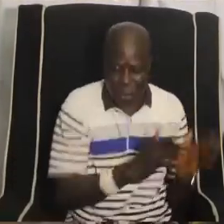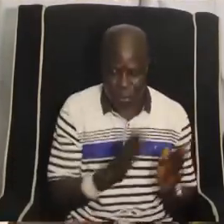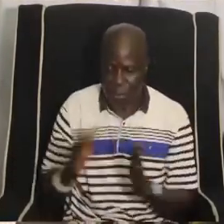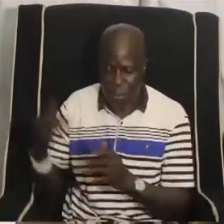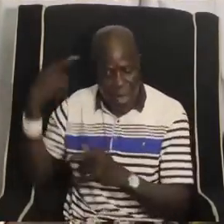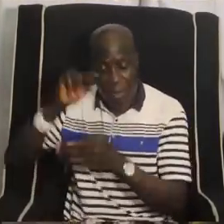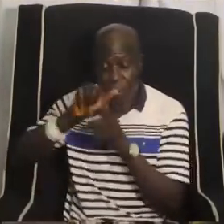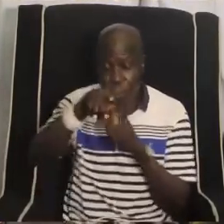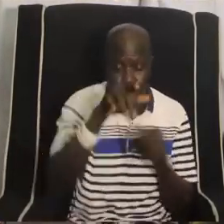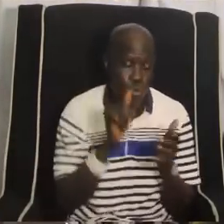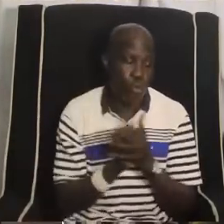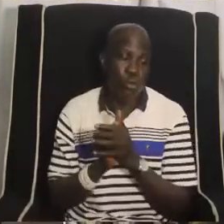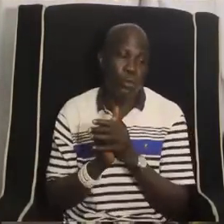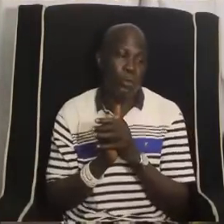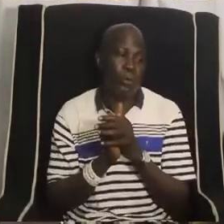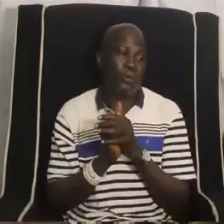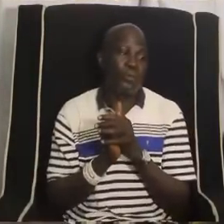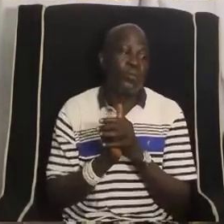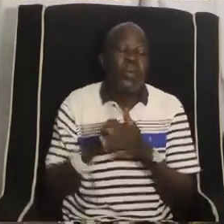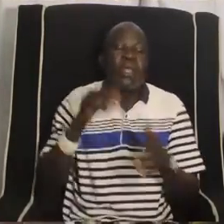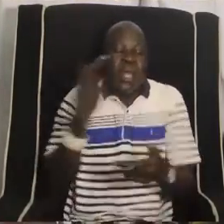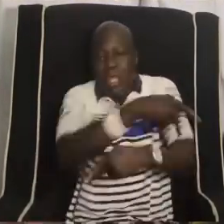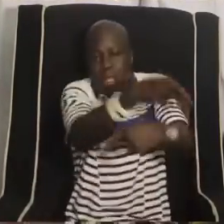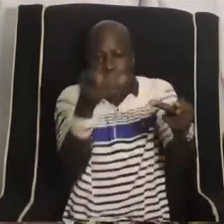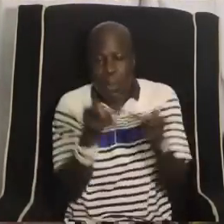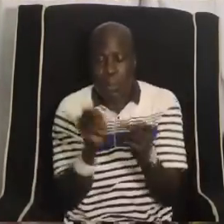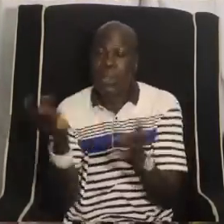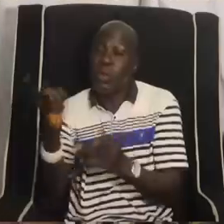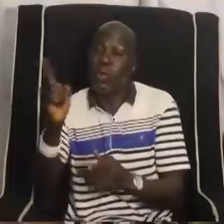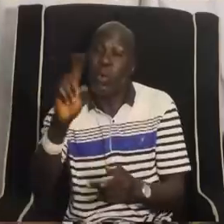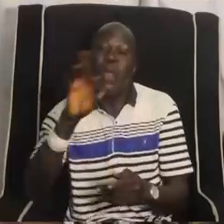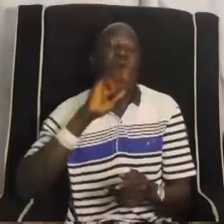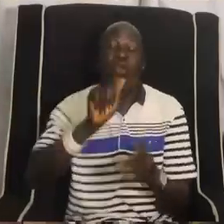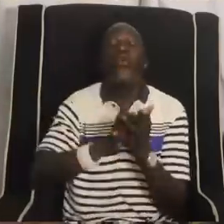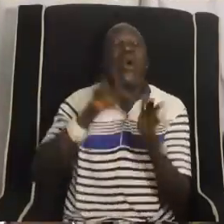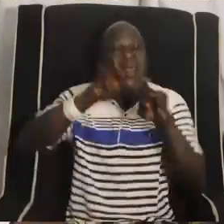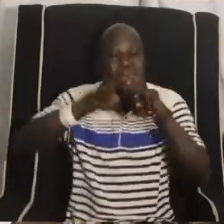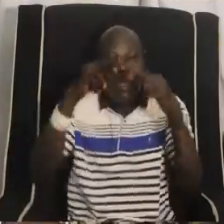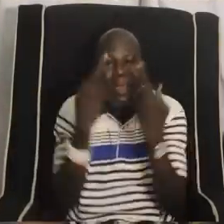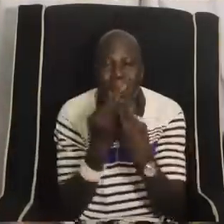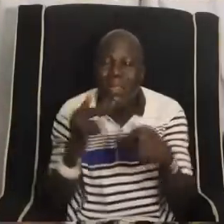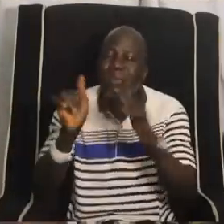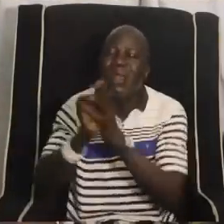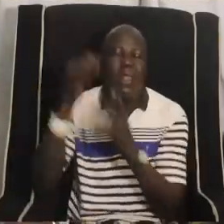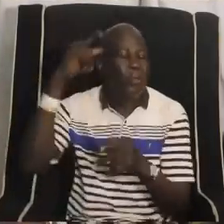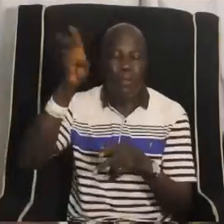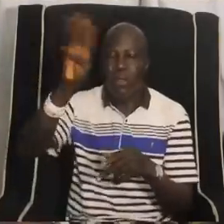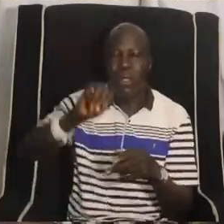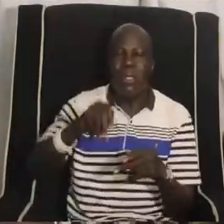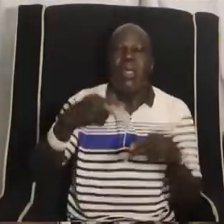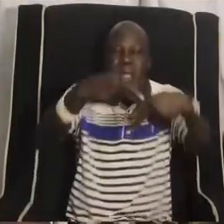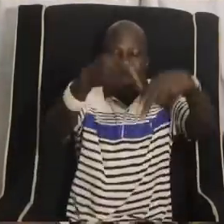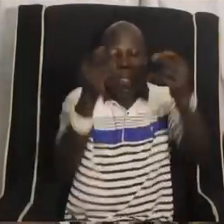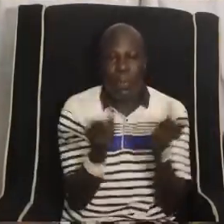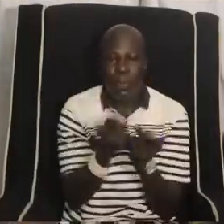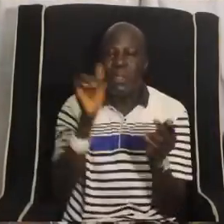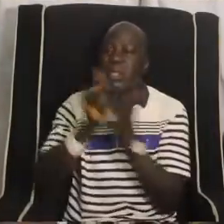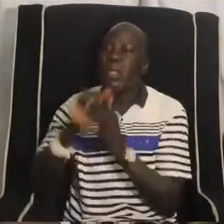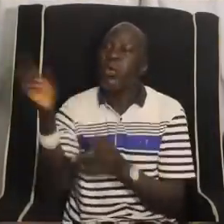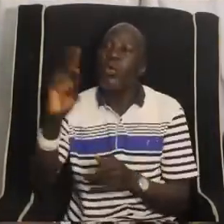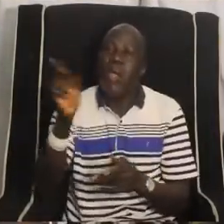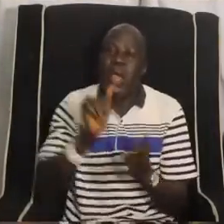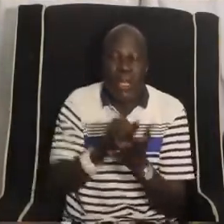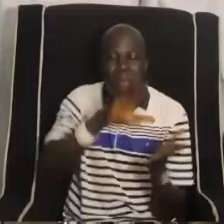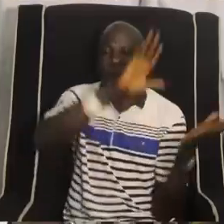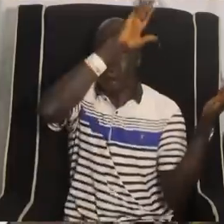you. Ibi kan wà tá a ti ṣètò fún ọ. A place where you are relevant. Ibi tí ó ti wúlò. A place where they